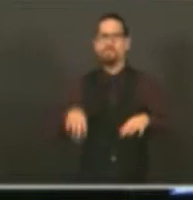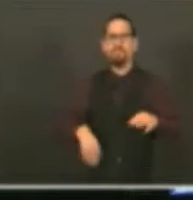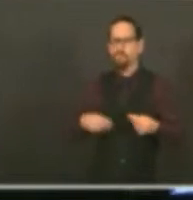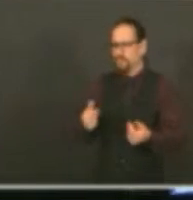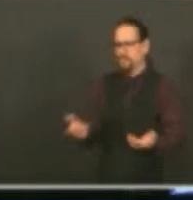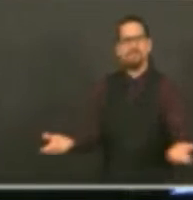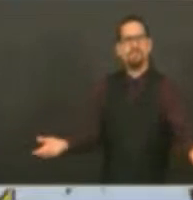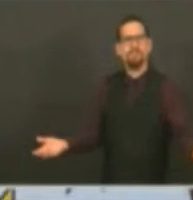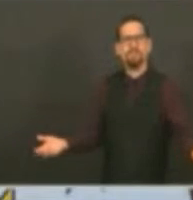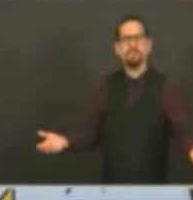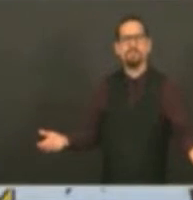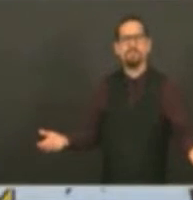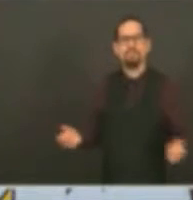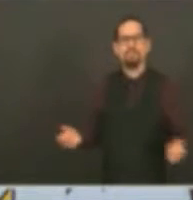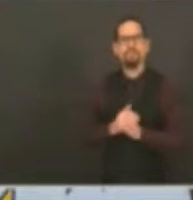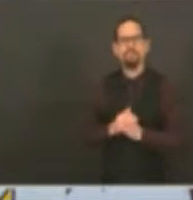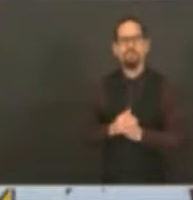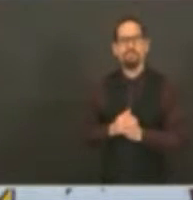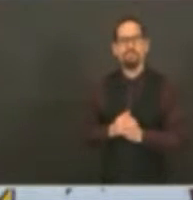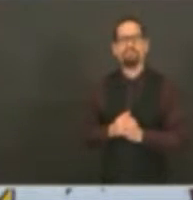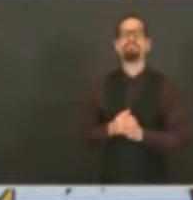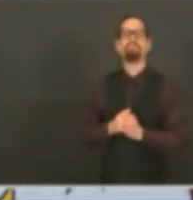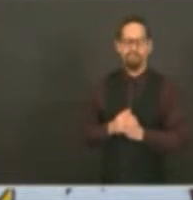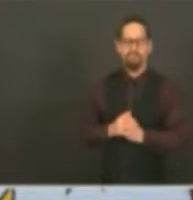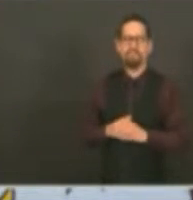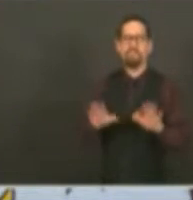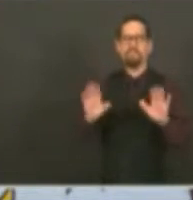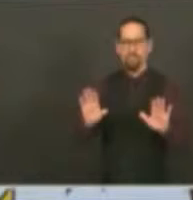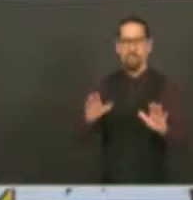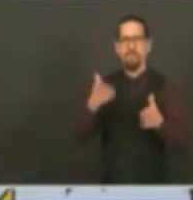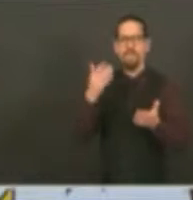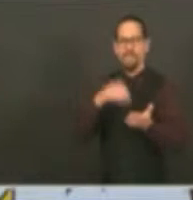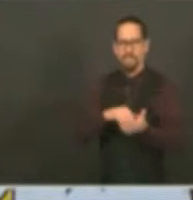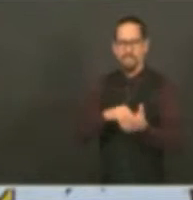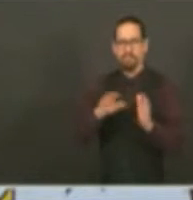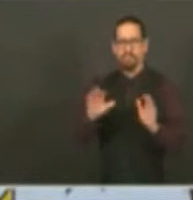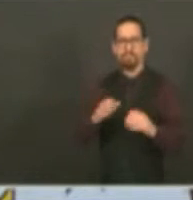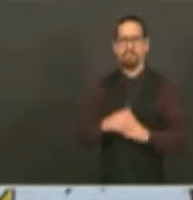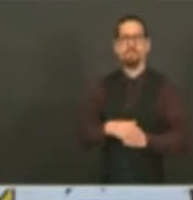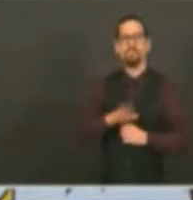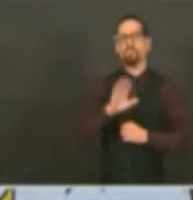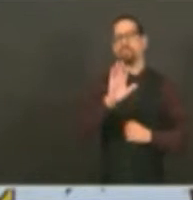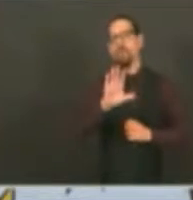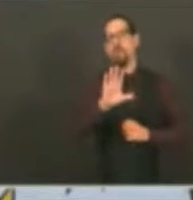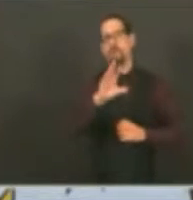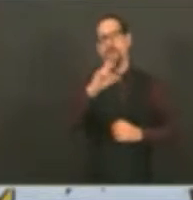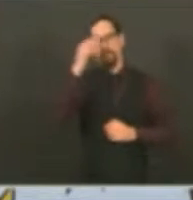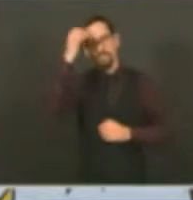Okay, again, I reject the premise. This isn't